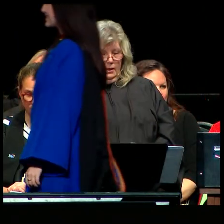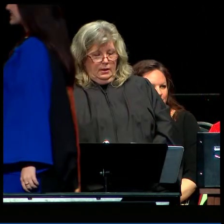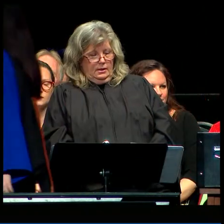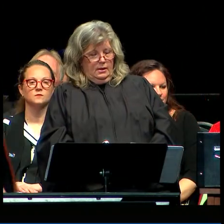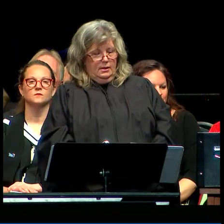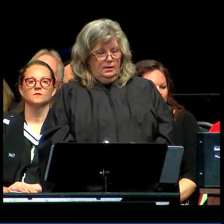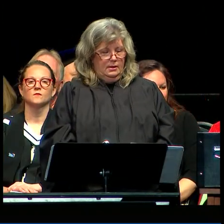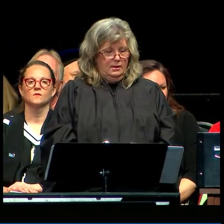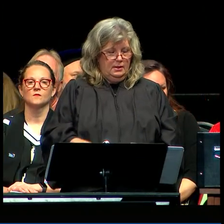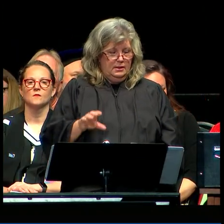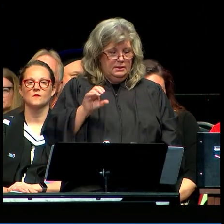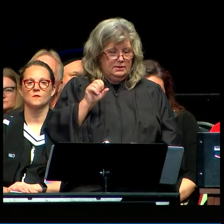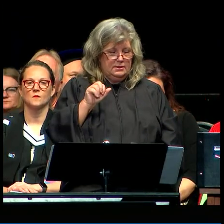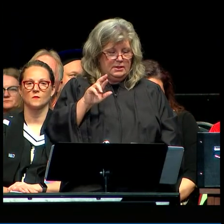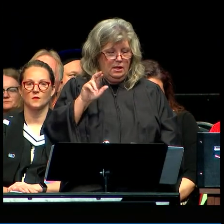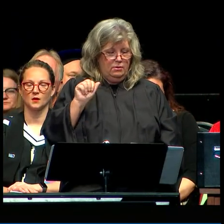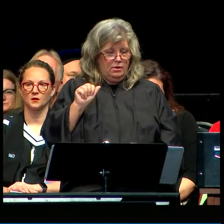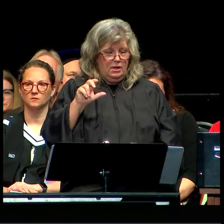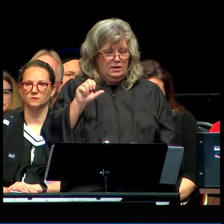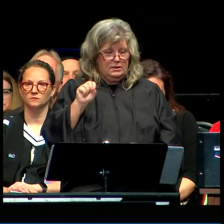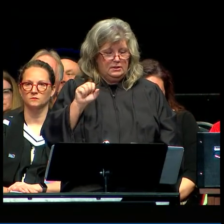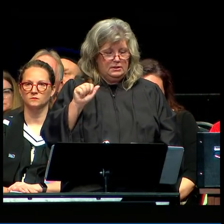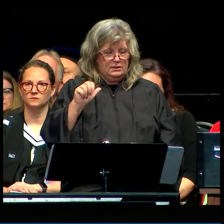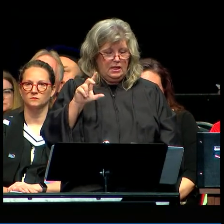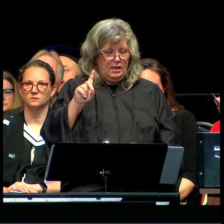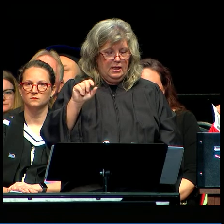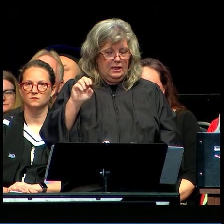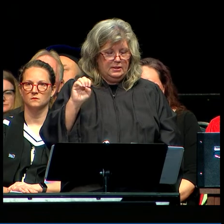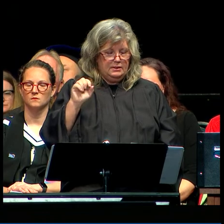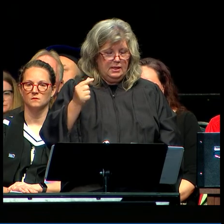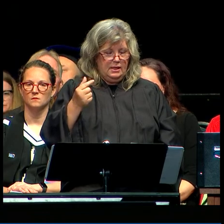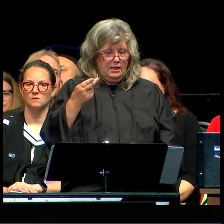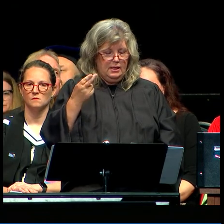Sara Sadeghi, with distinction.